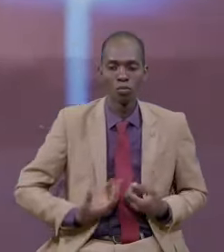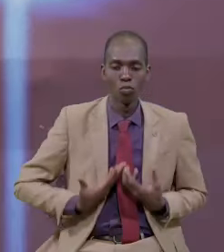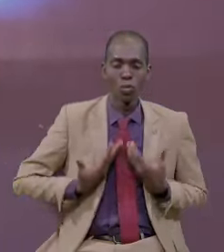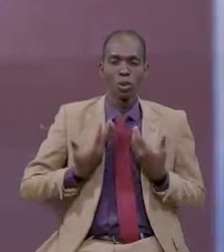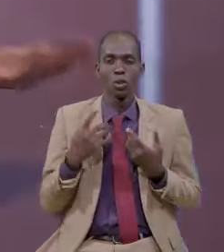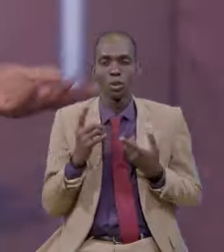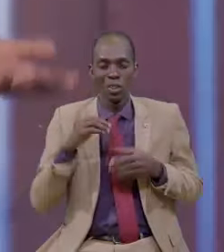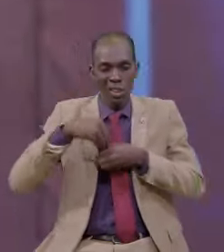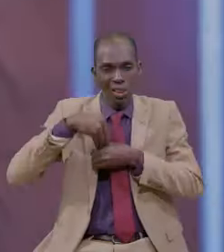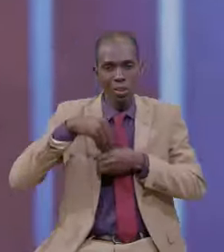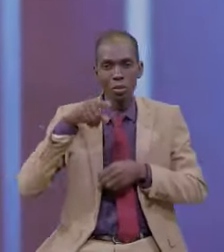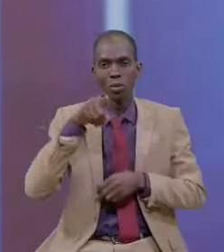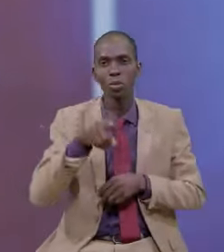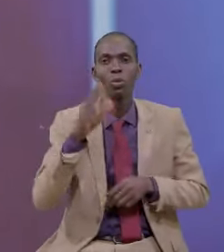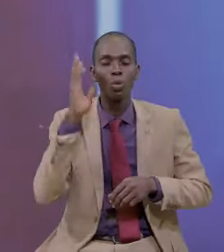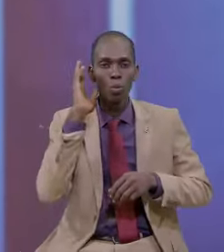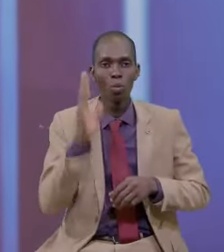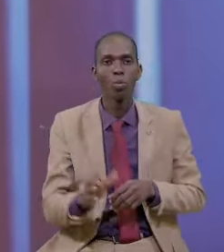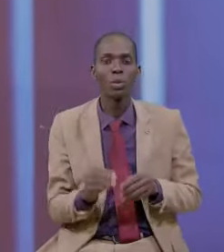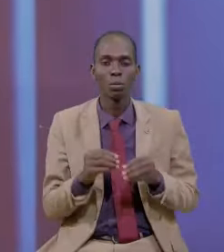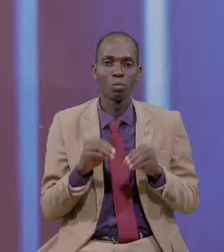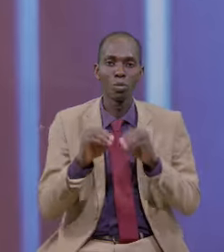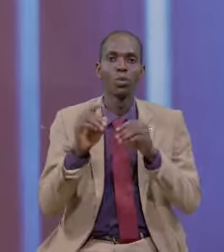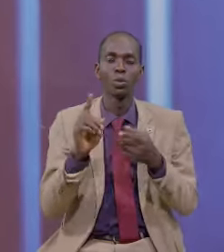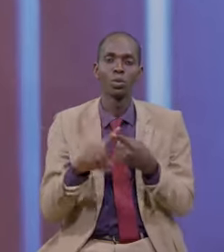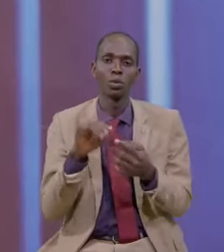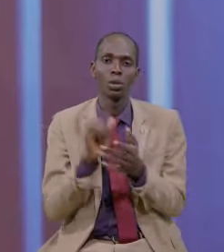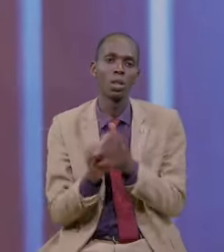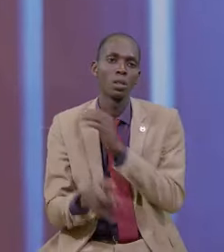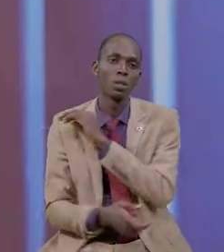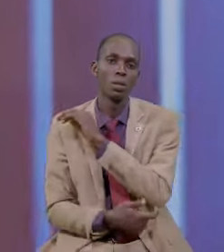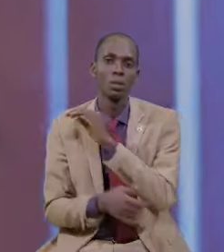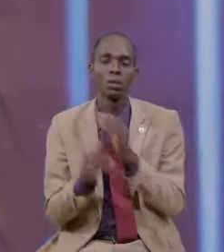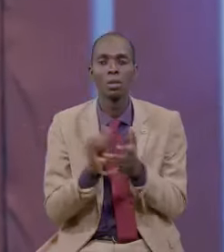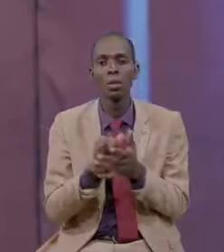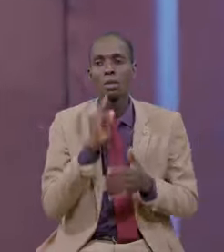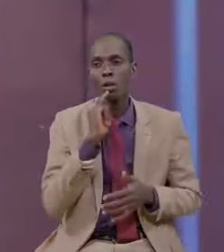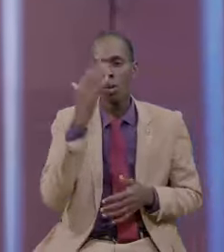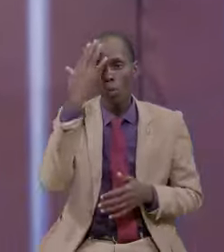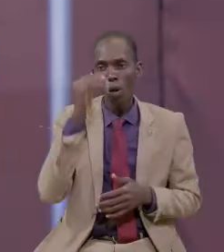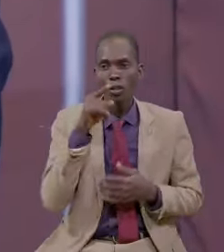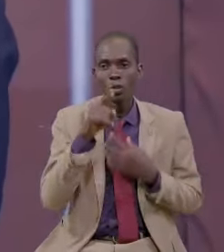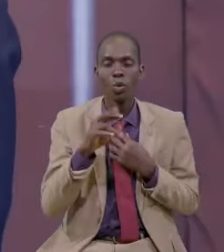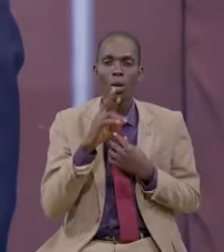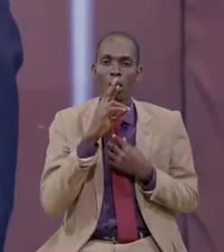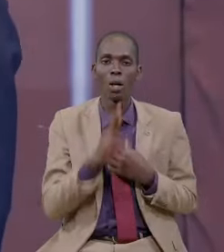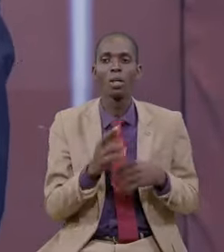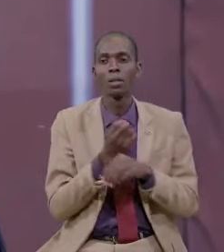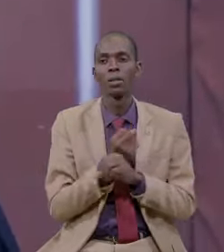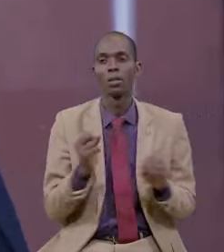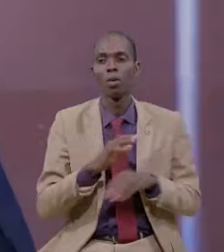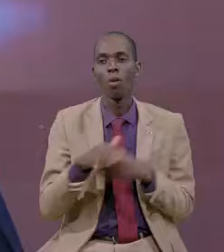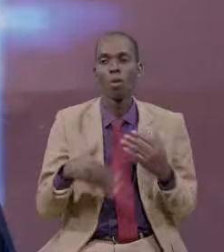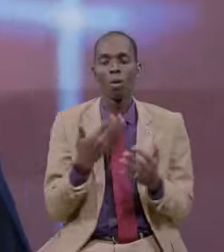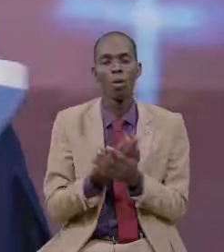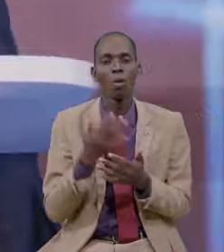respond to that temptation. That's why you're saved. All the branches are cut off. All